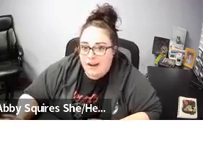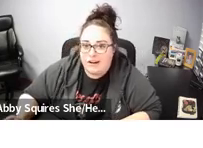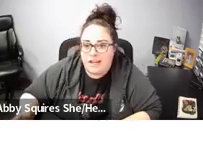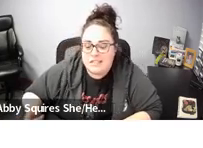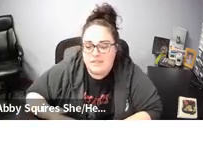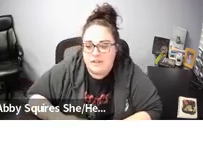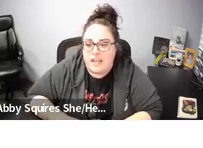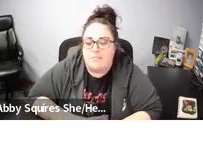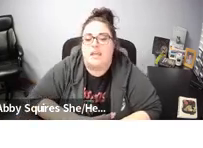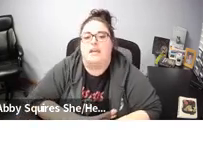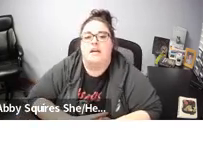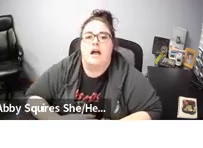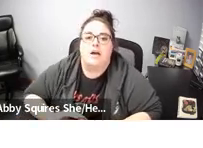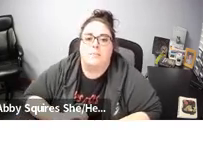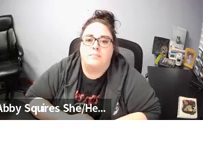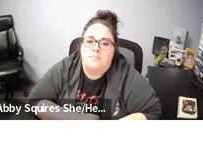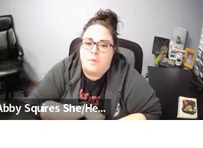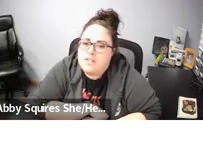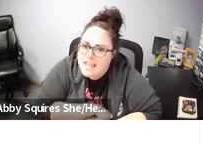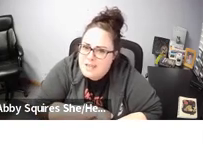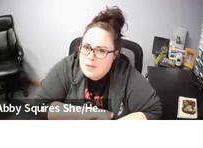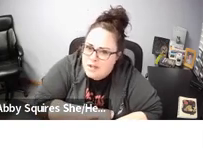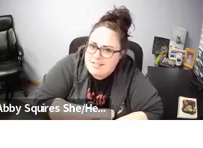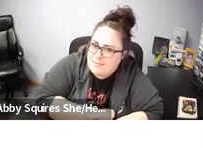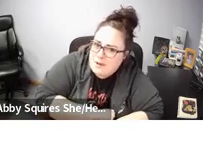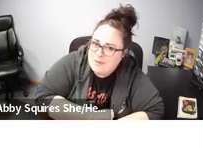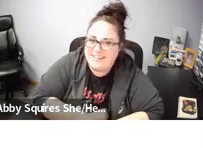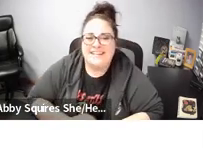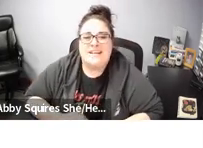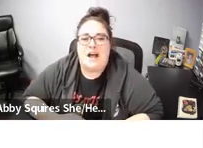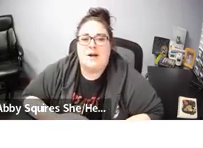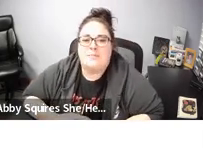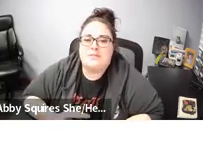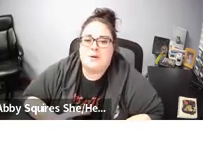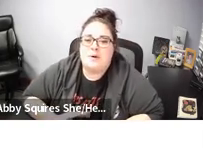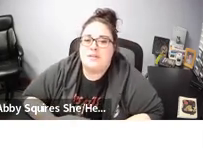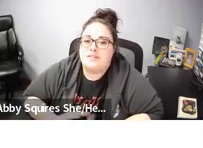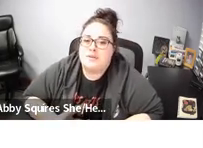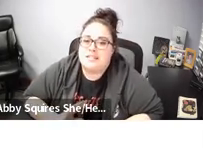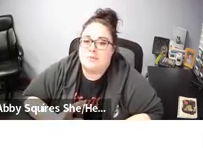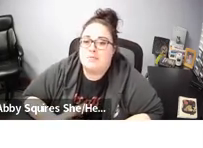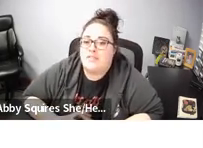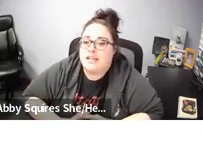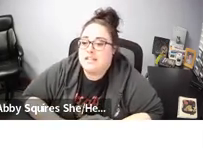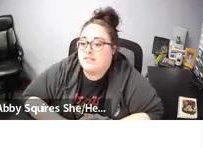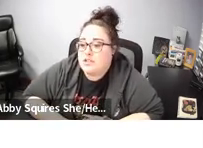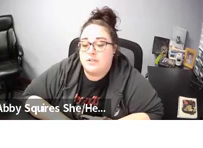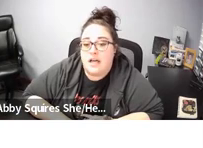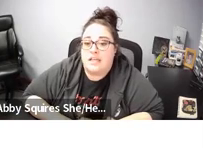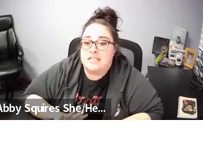attending our AT for Gaming. What's that? You want a demo? So what we do is we